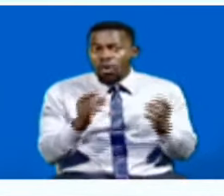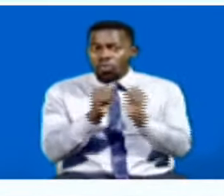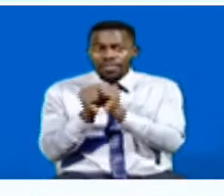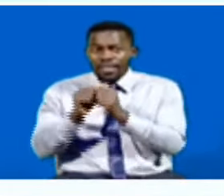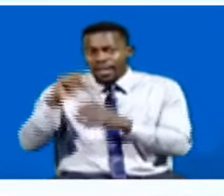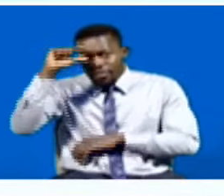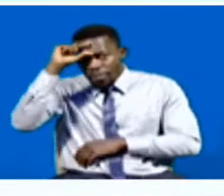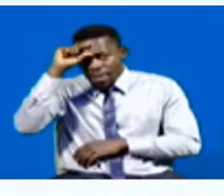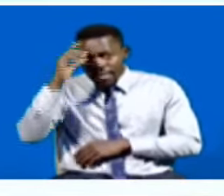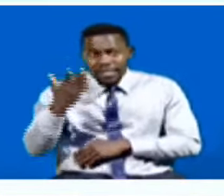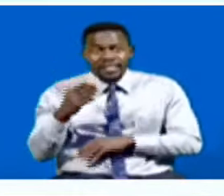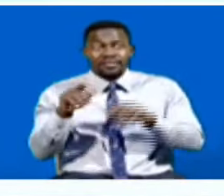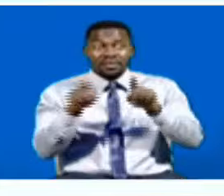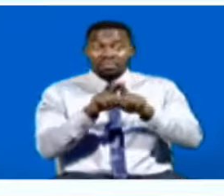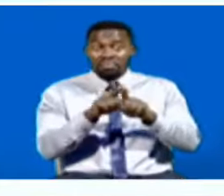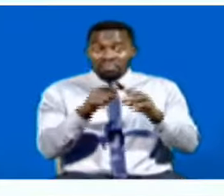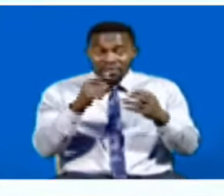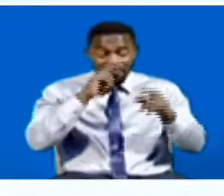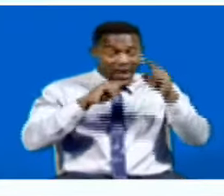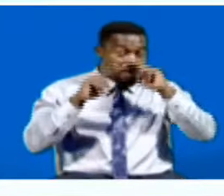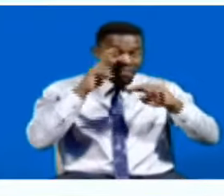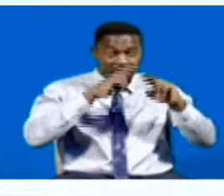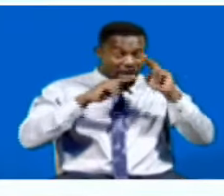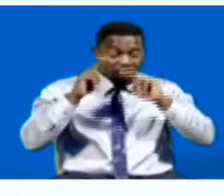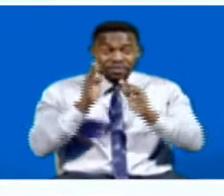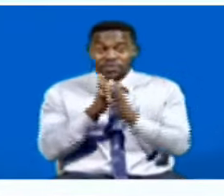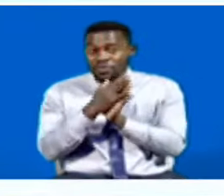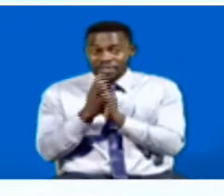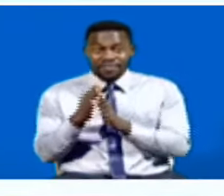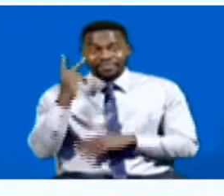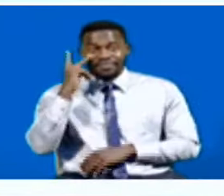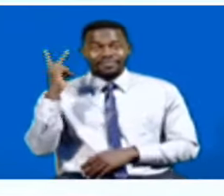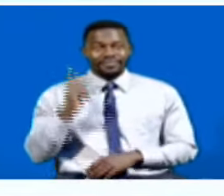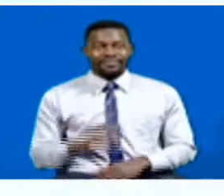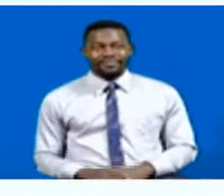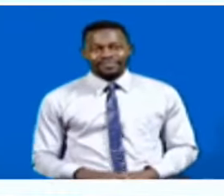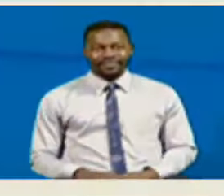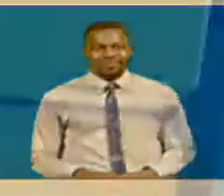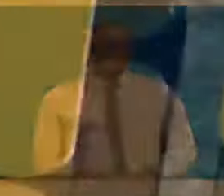Naviswa anashuka na vitimbi siasani kwenye makala ya Mirindimo.